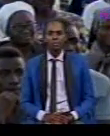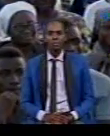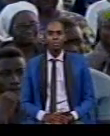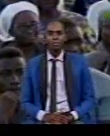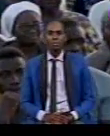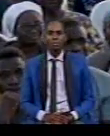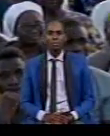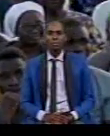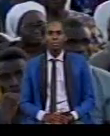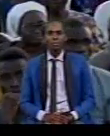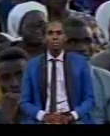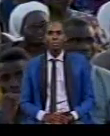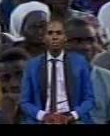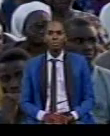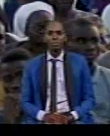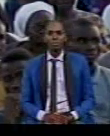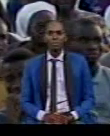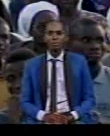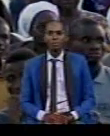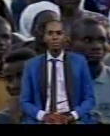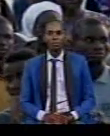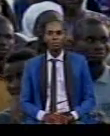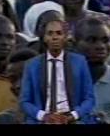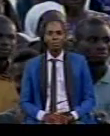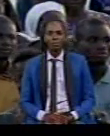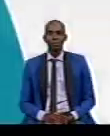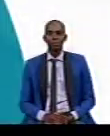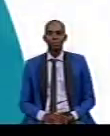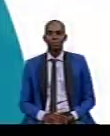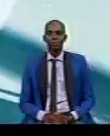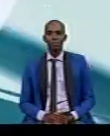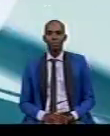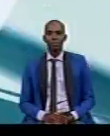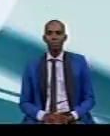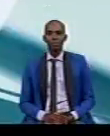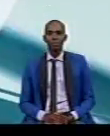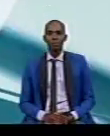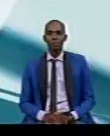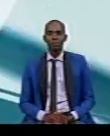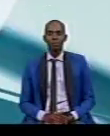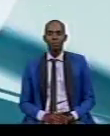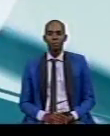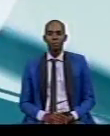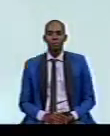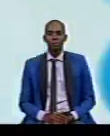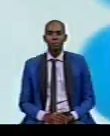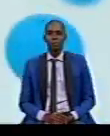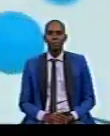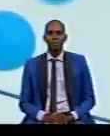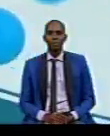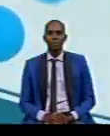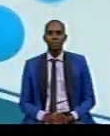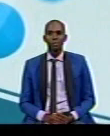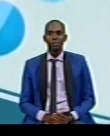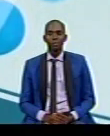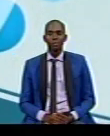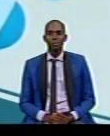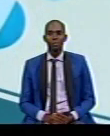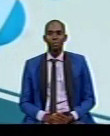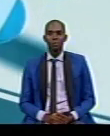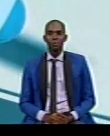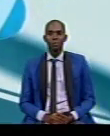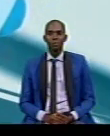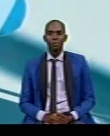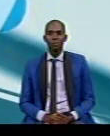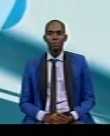you right now. Stand up right there. Stand up right there. As you're standing up, if you're online, do the same thing. Make up your mind.